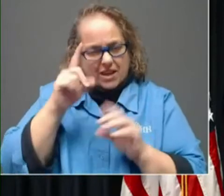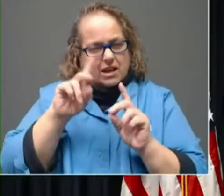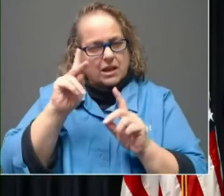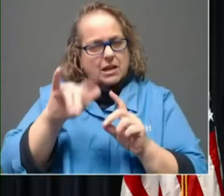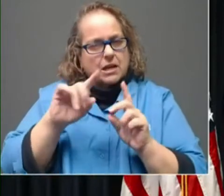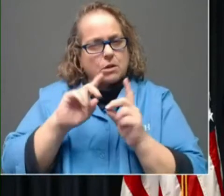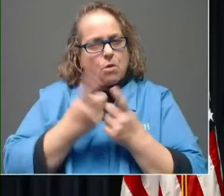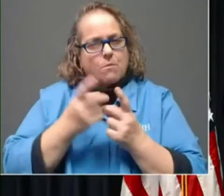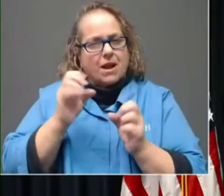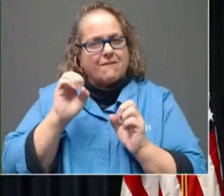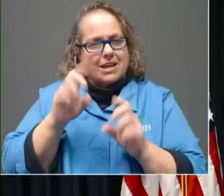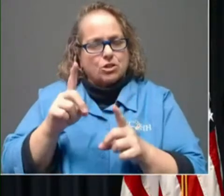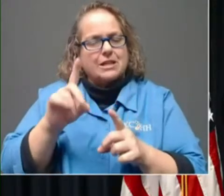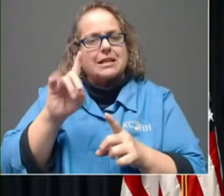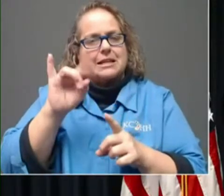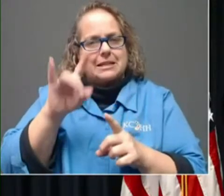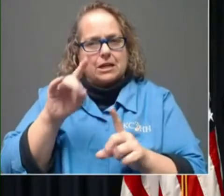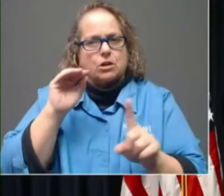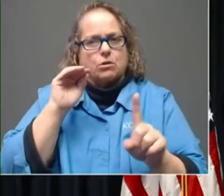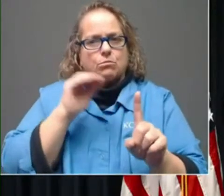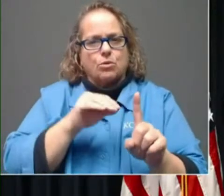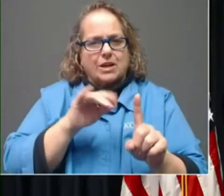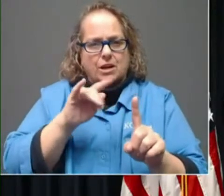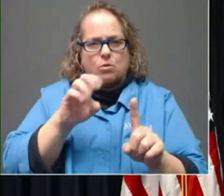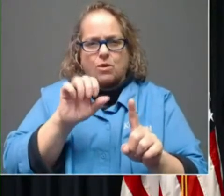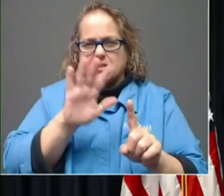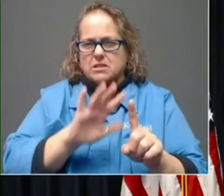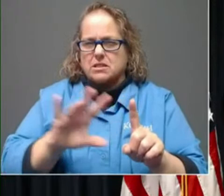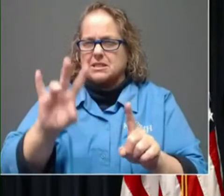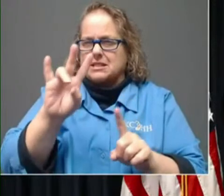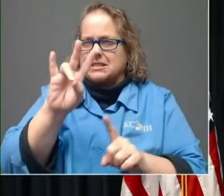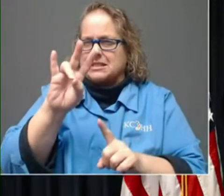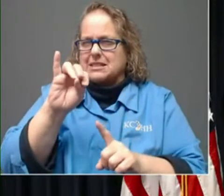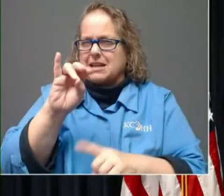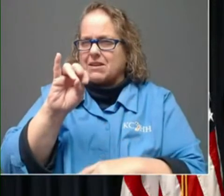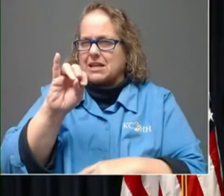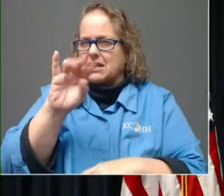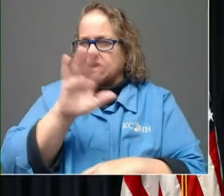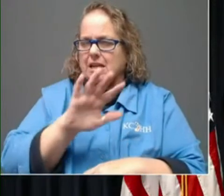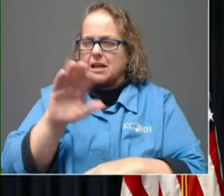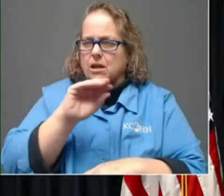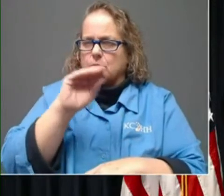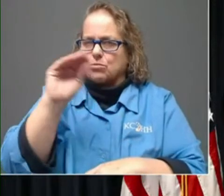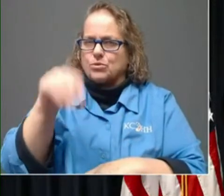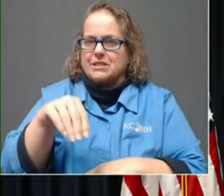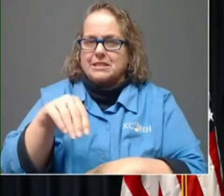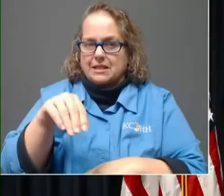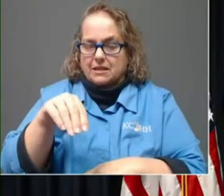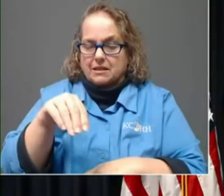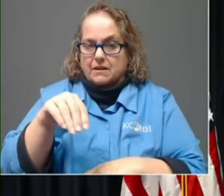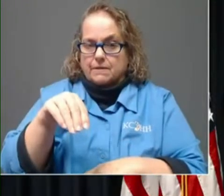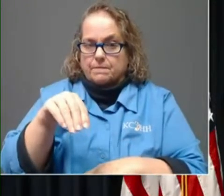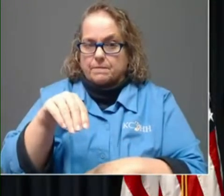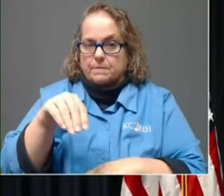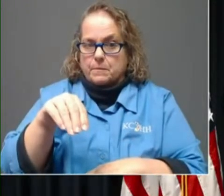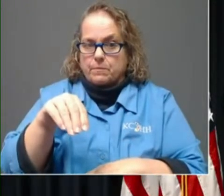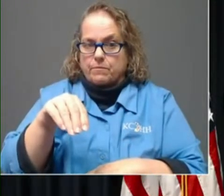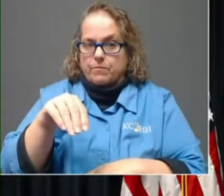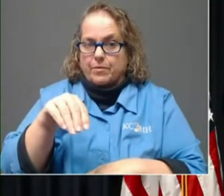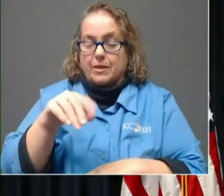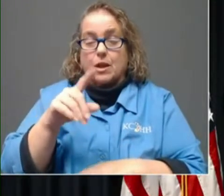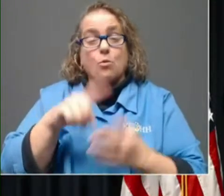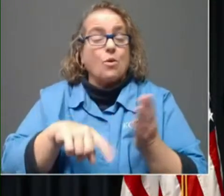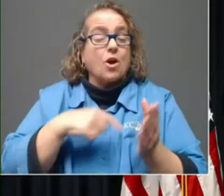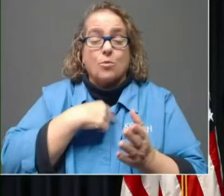if they have, we'll get it to you. It was in the 70 some percentile. And what we're seeing right